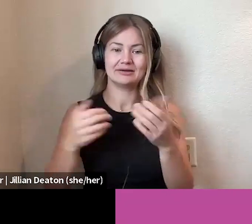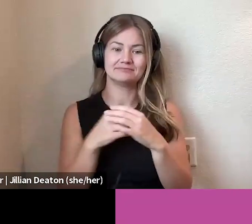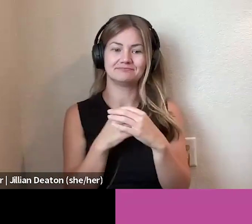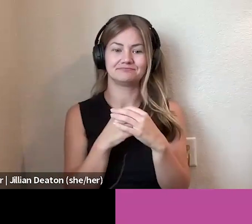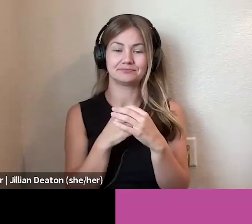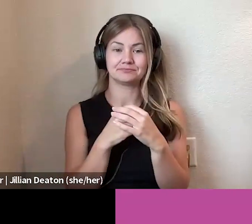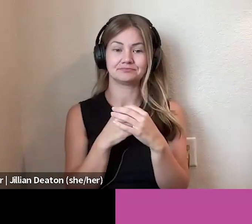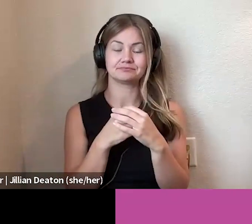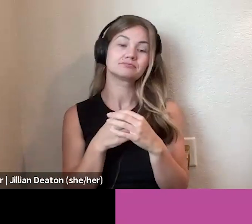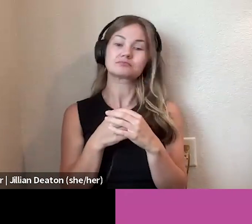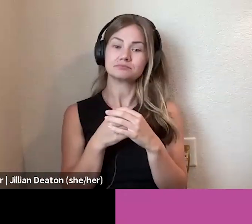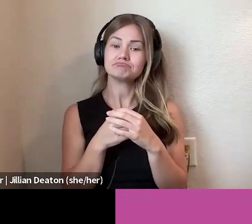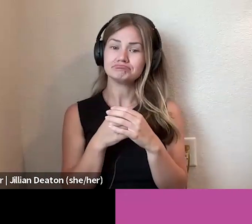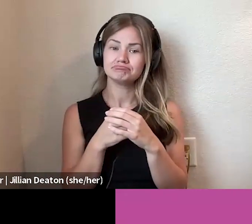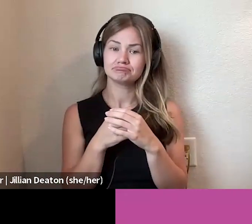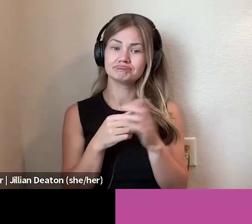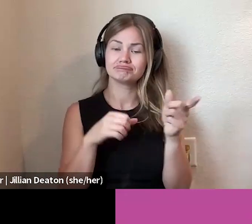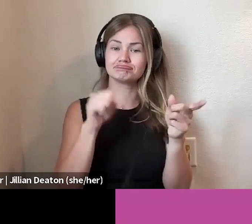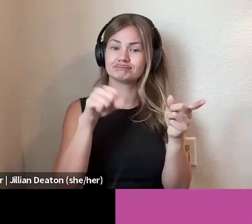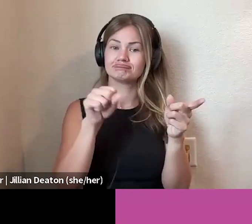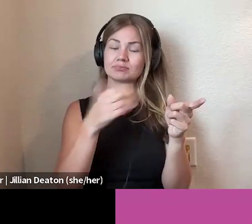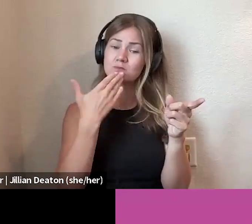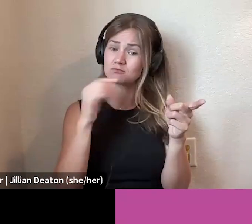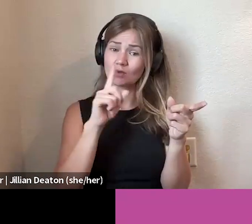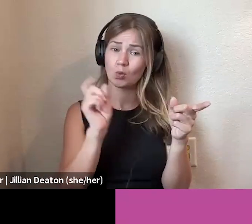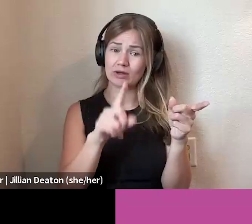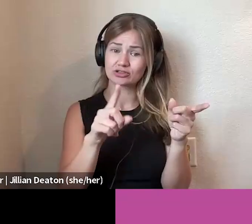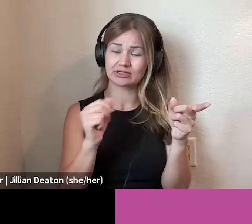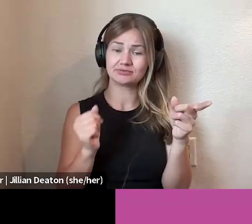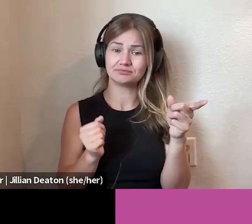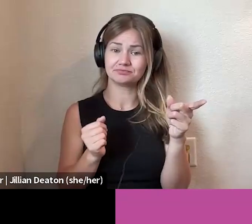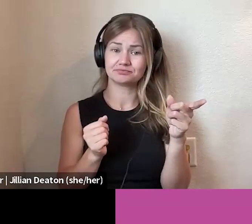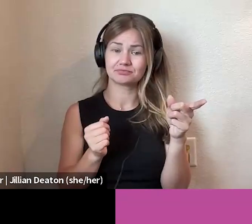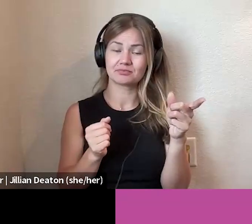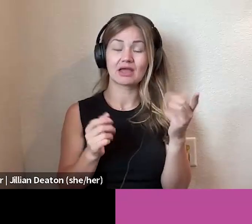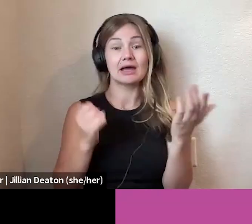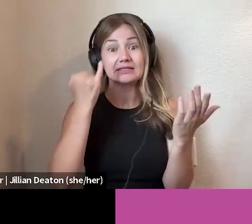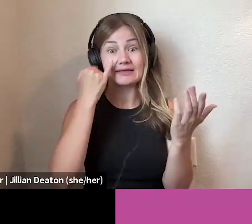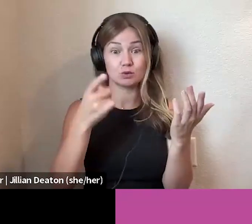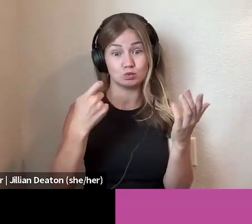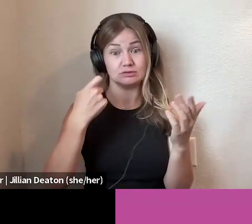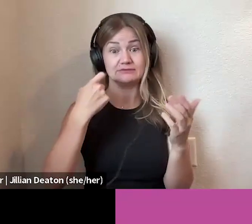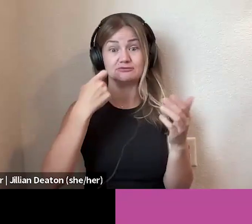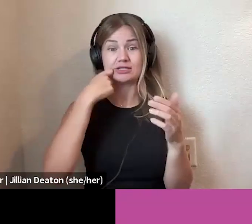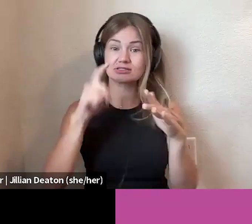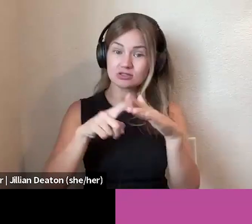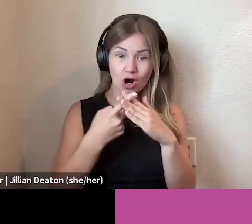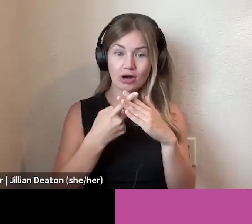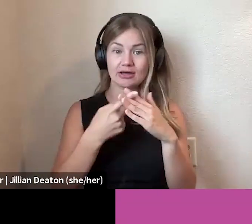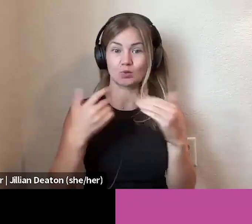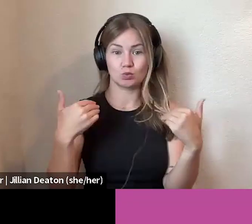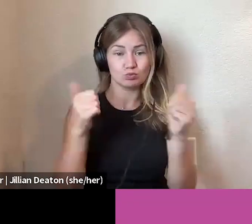absolutely. I think, again, one, it's the people around you. So if you've just started with the idea and you've